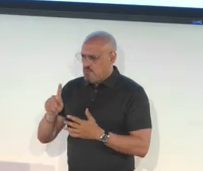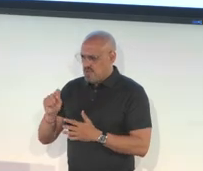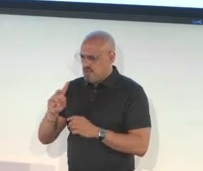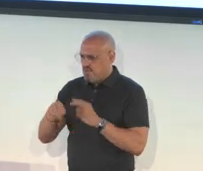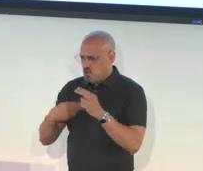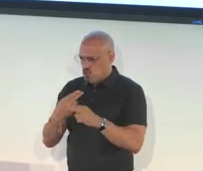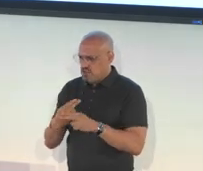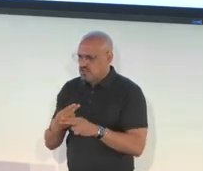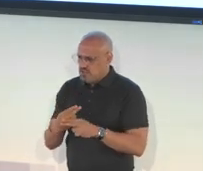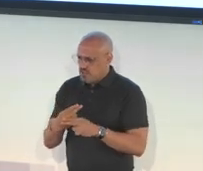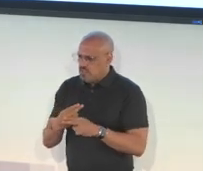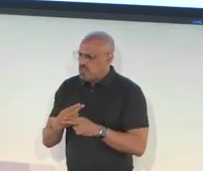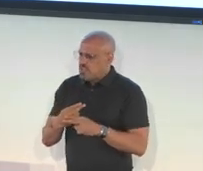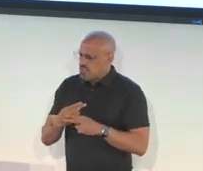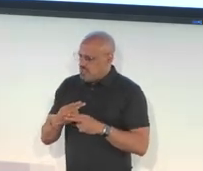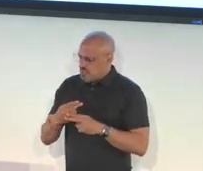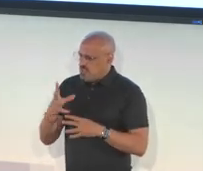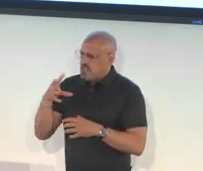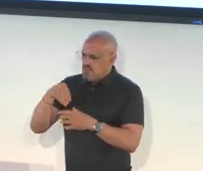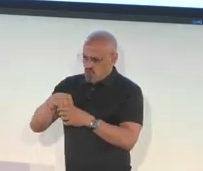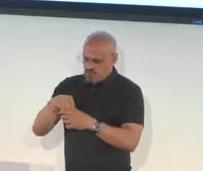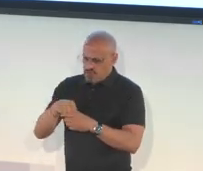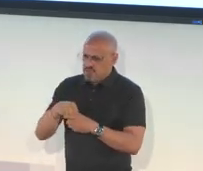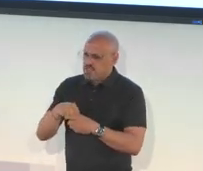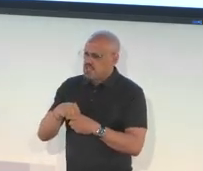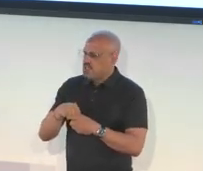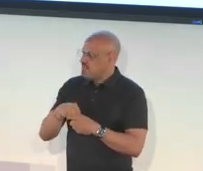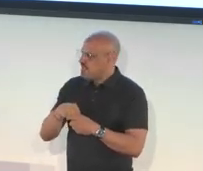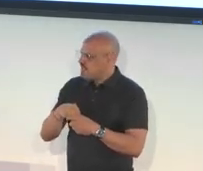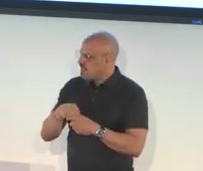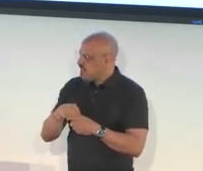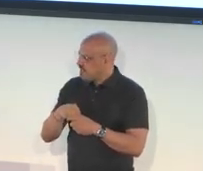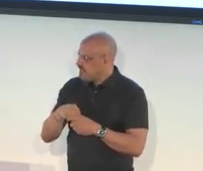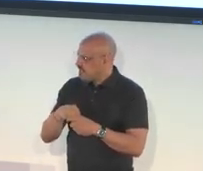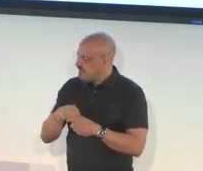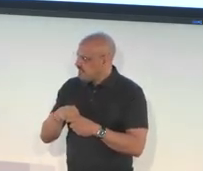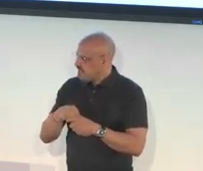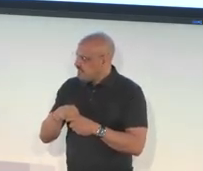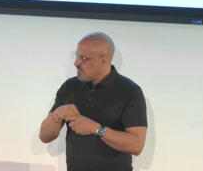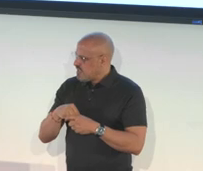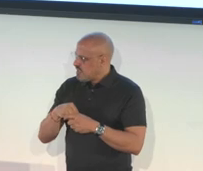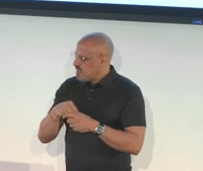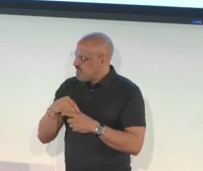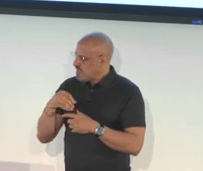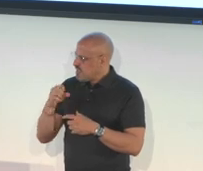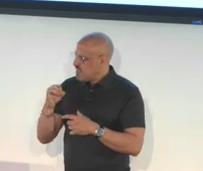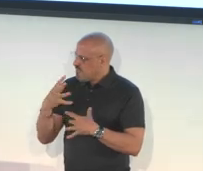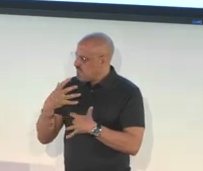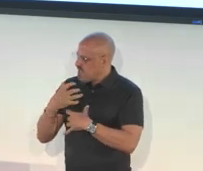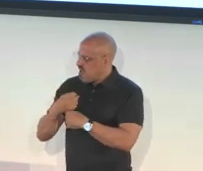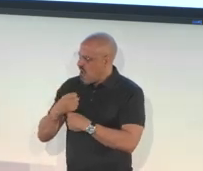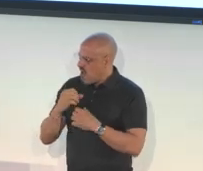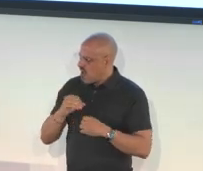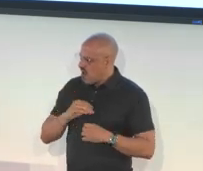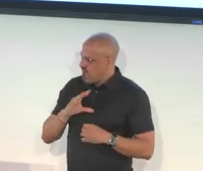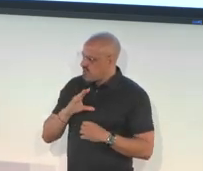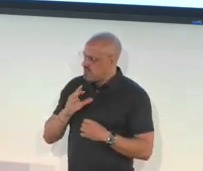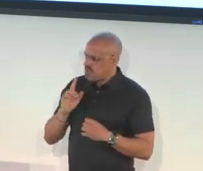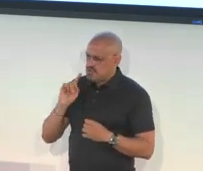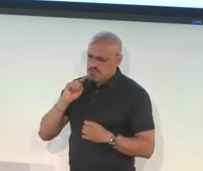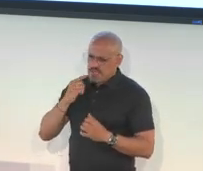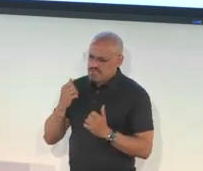participate like an avatar. Mm-hmm. in a conference environment. Mm-hmm. So I did